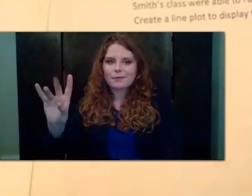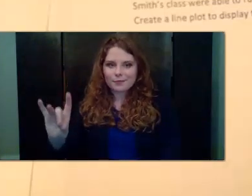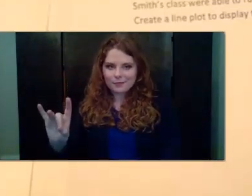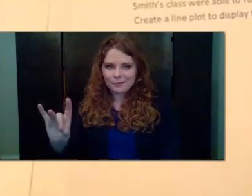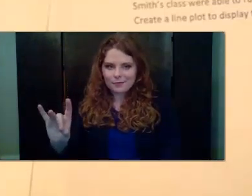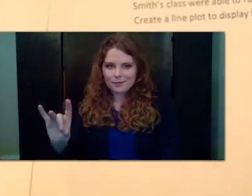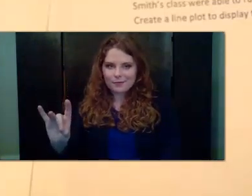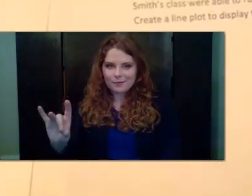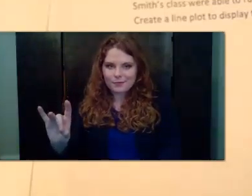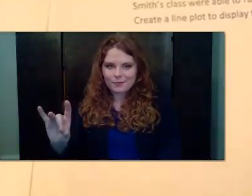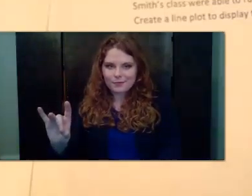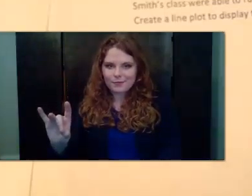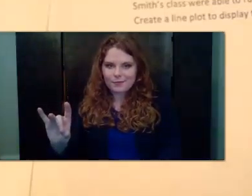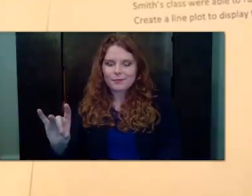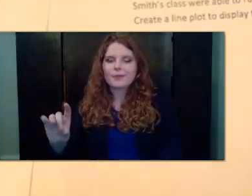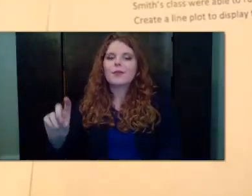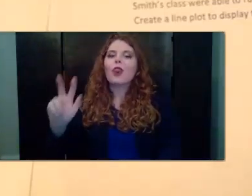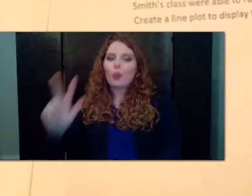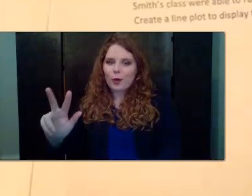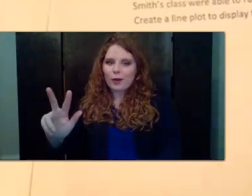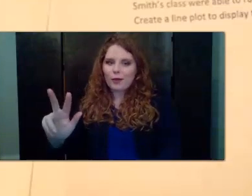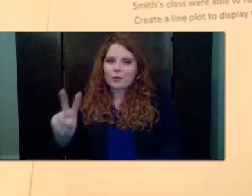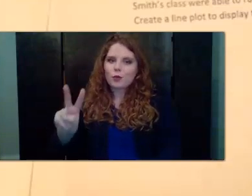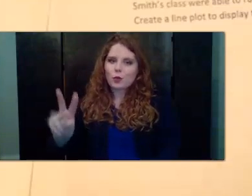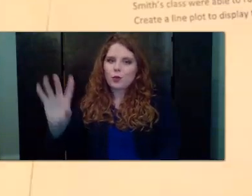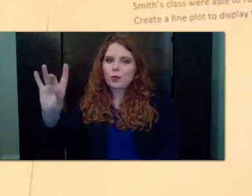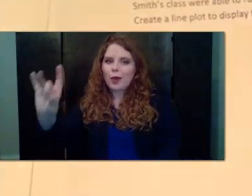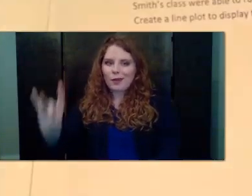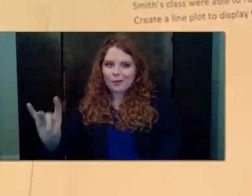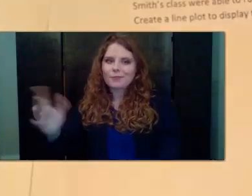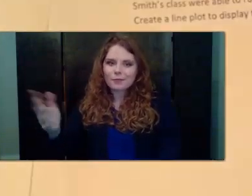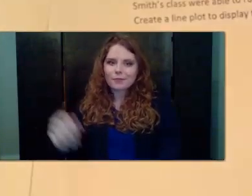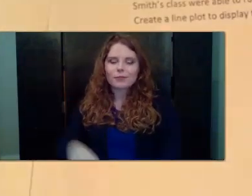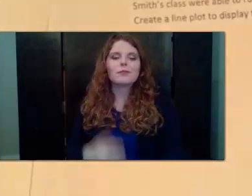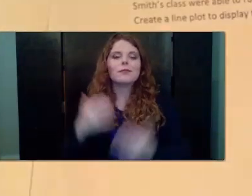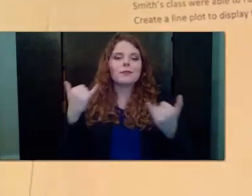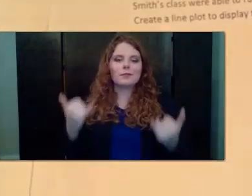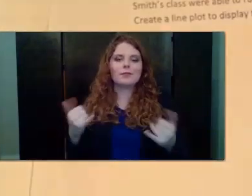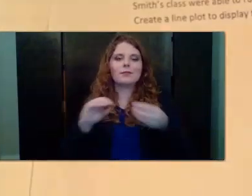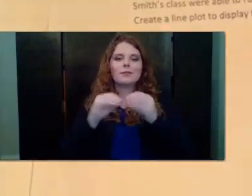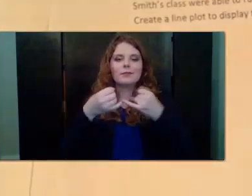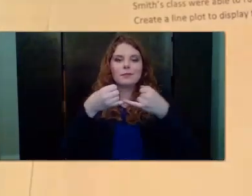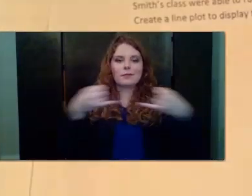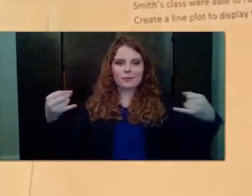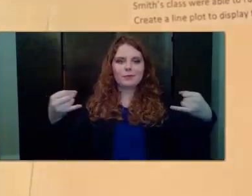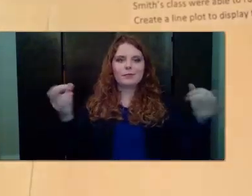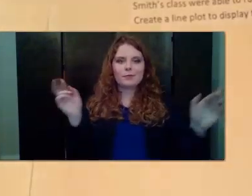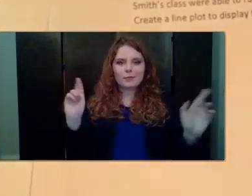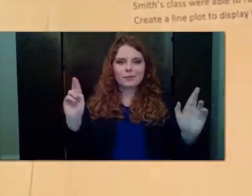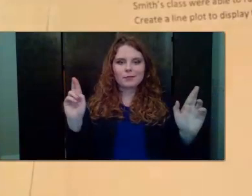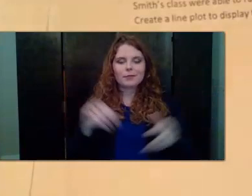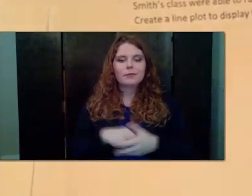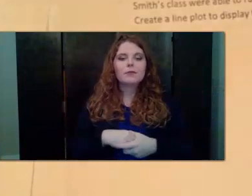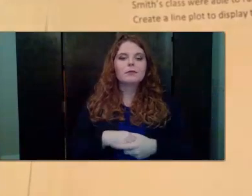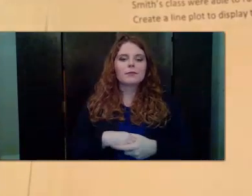7/8, 3. So now I have my line plot, and I need to make sure